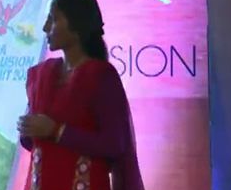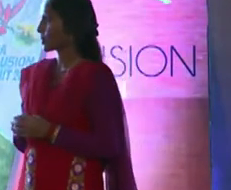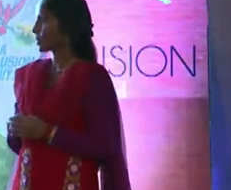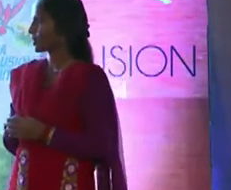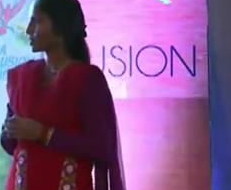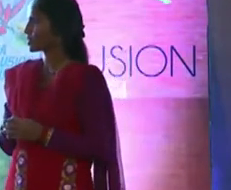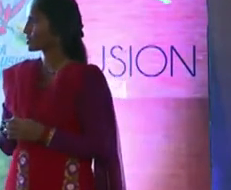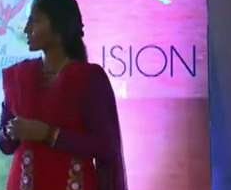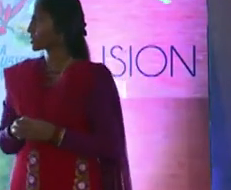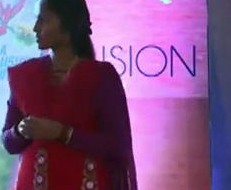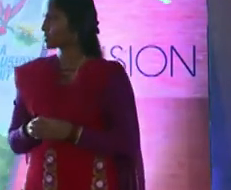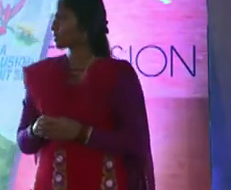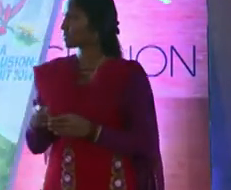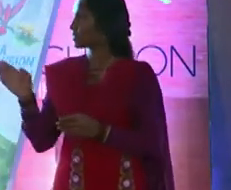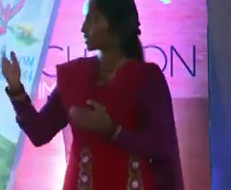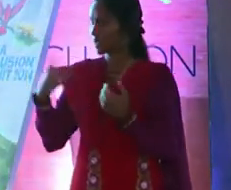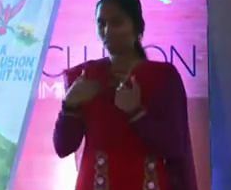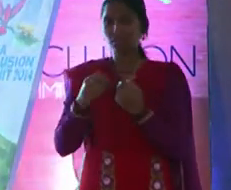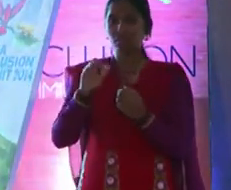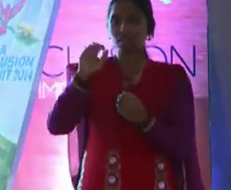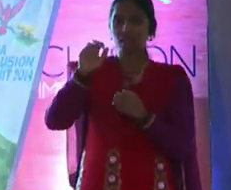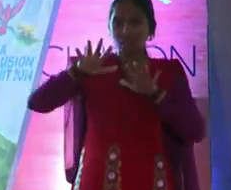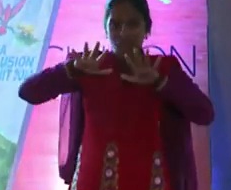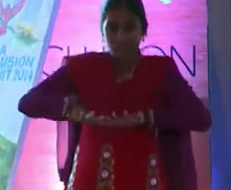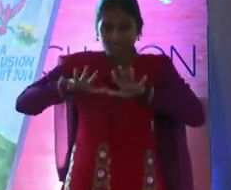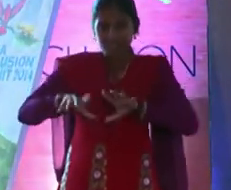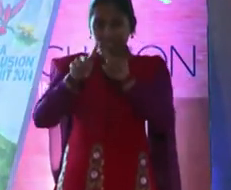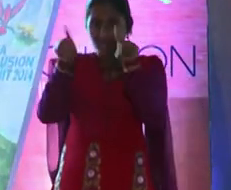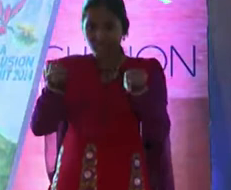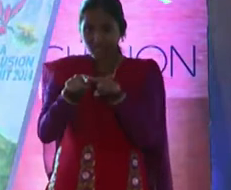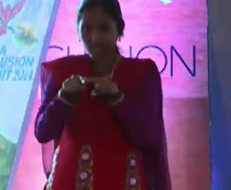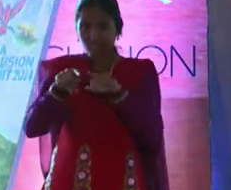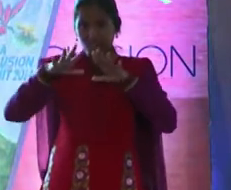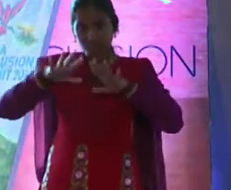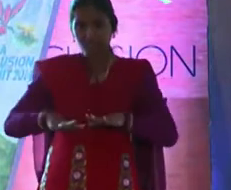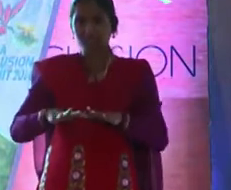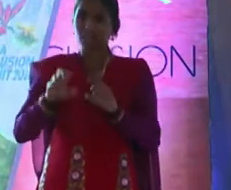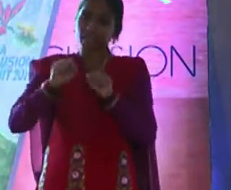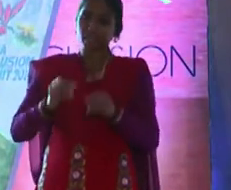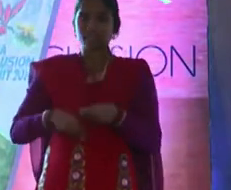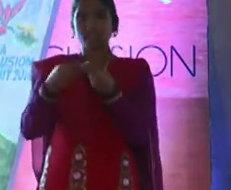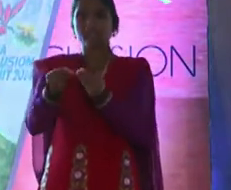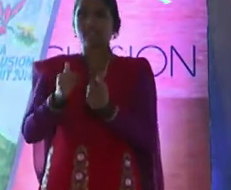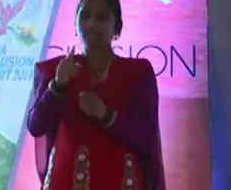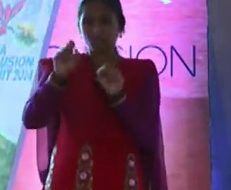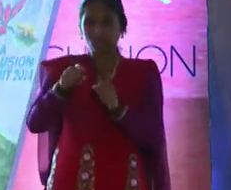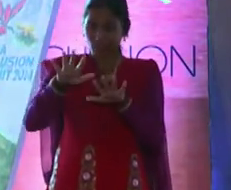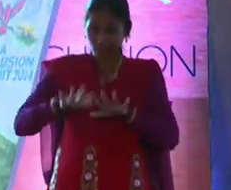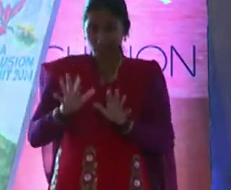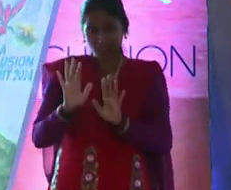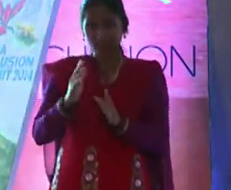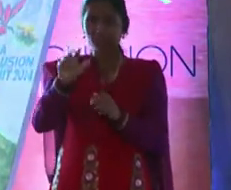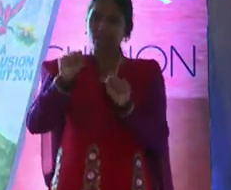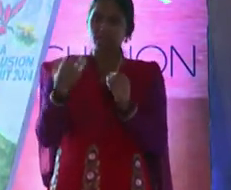Aadhaar number and Aadhaar cards are there, because the Aadhaar will be the basis for providing the identification. The certificate, of